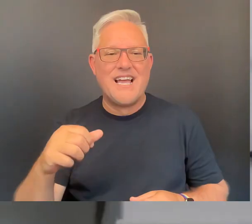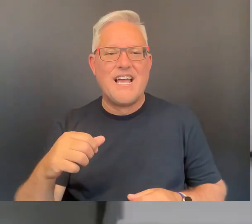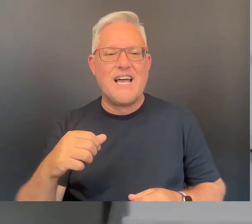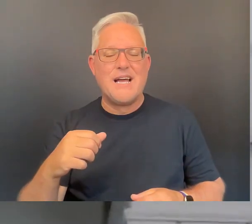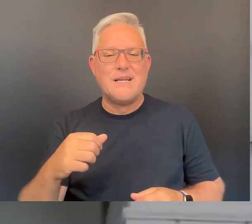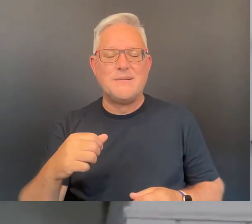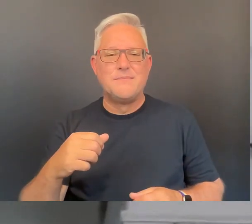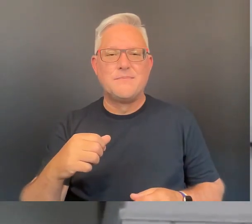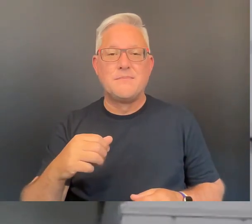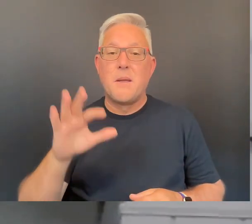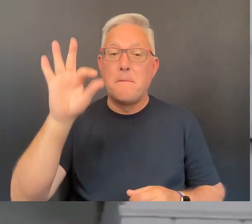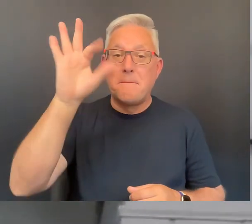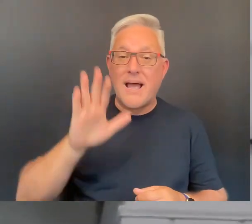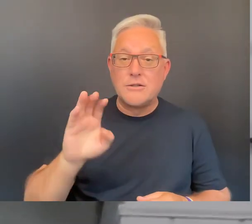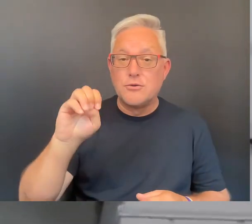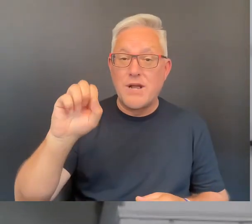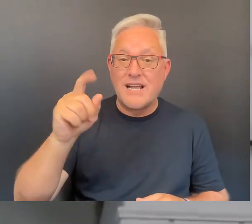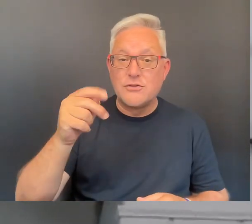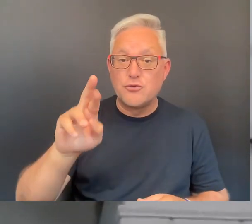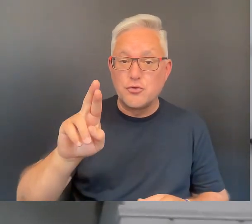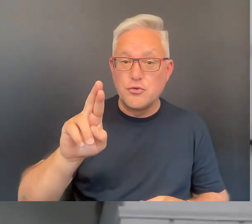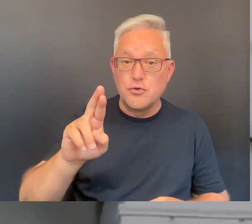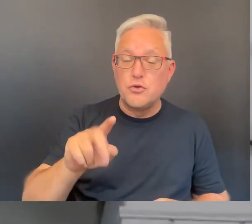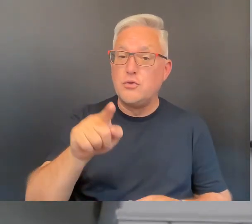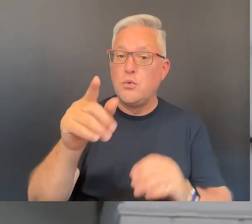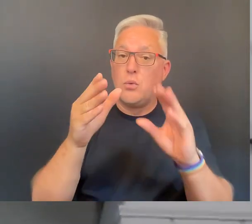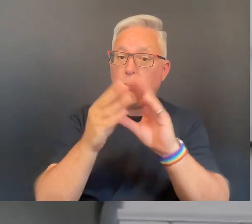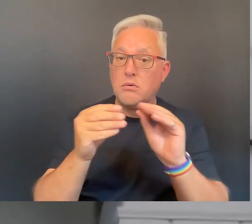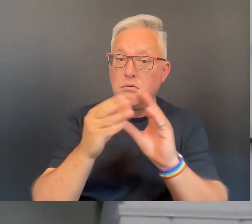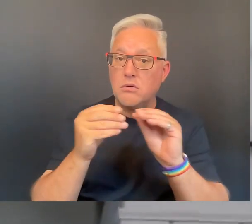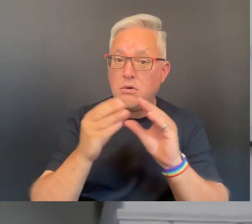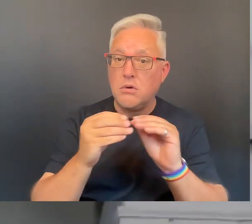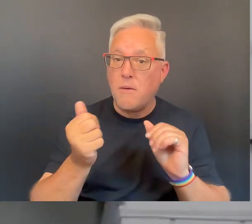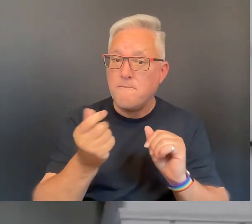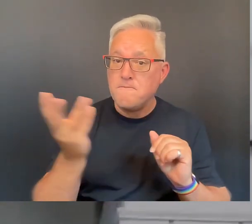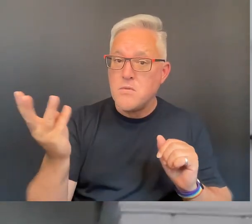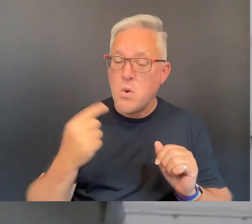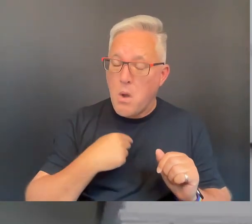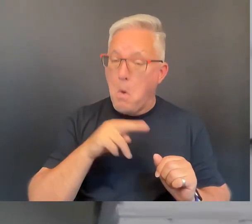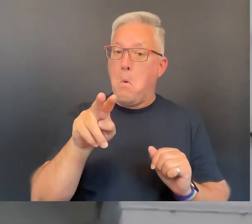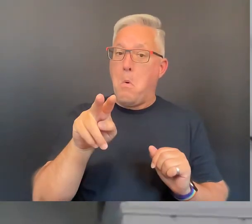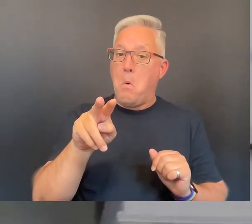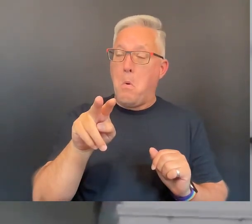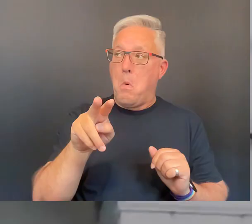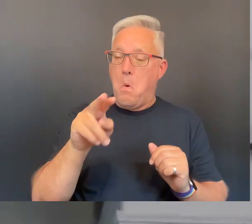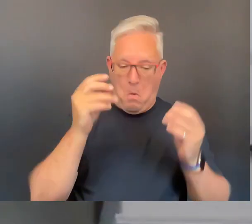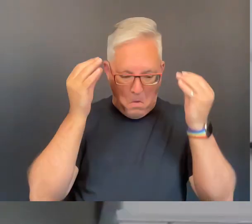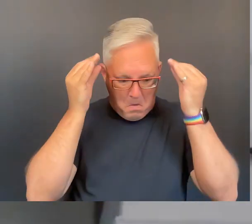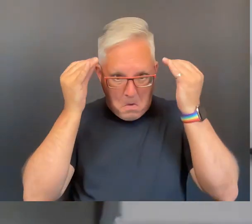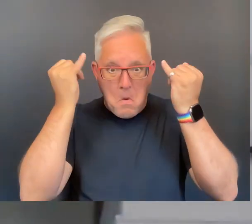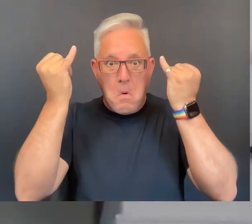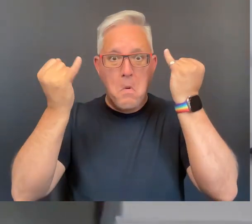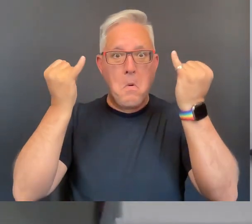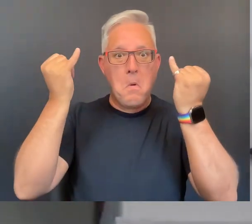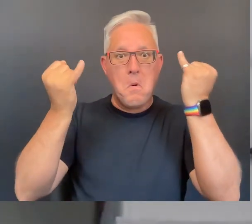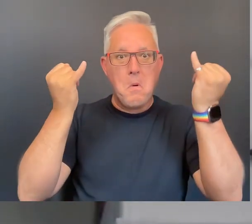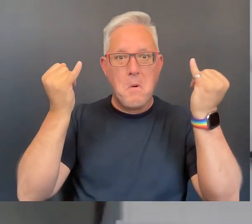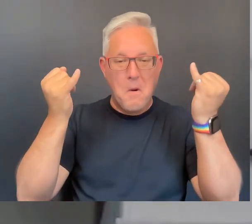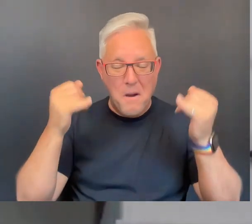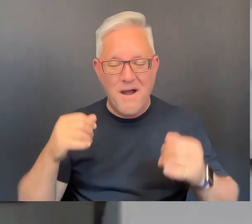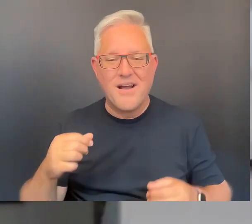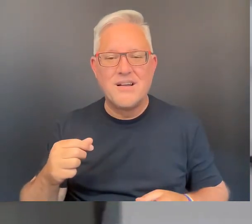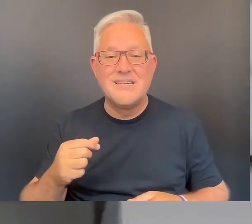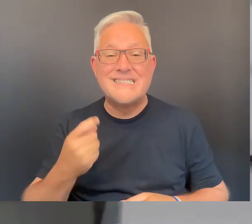Yes, Pastor Esther, you said a couple of things that sparked my imagination.